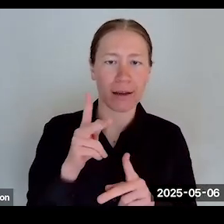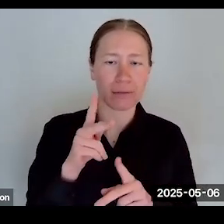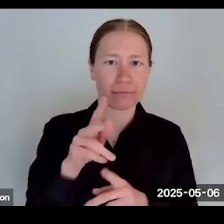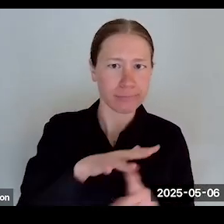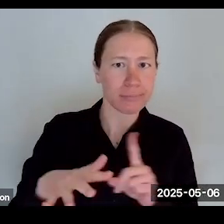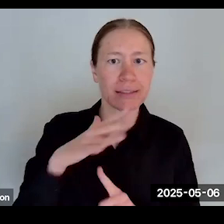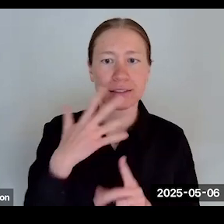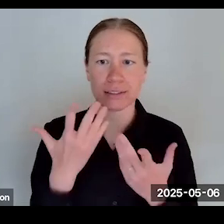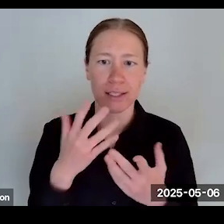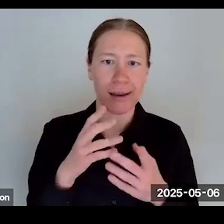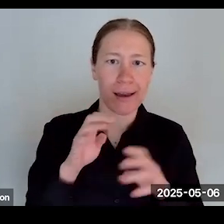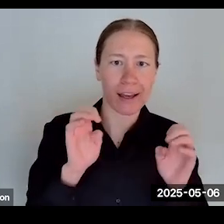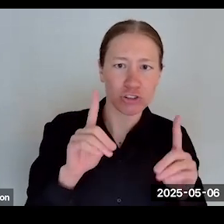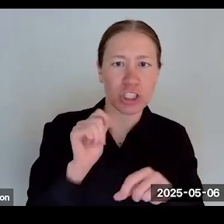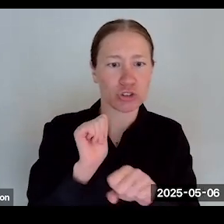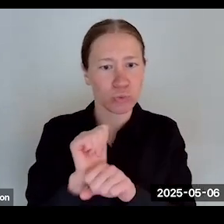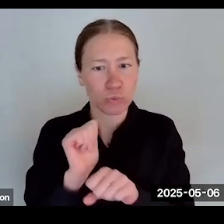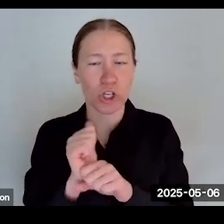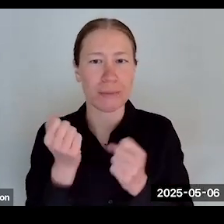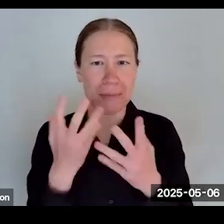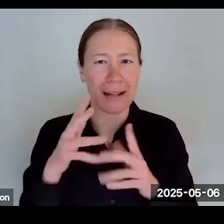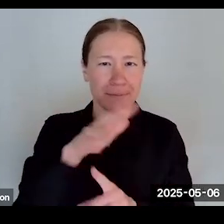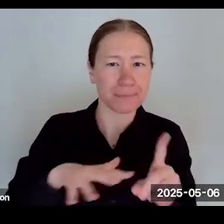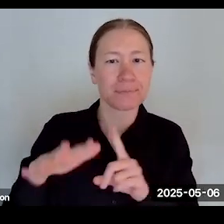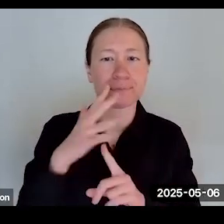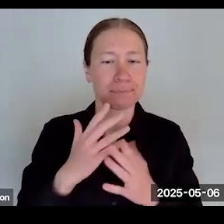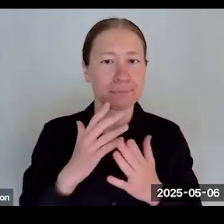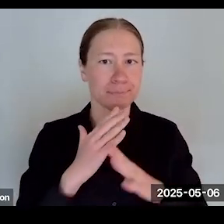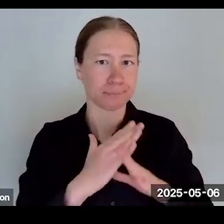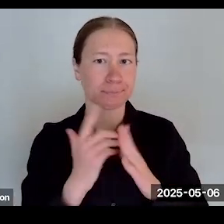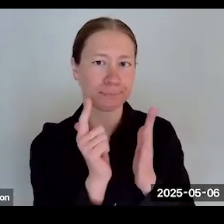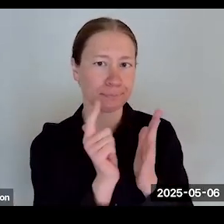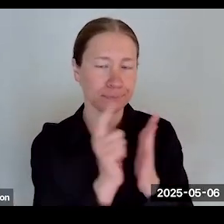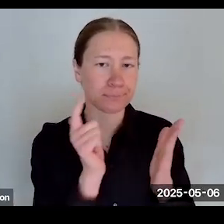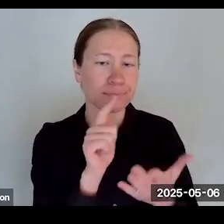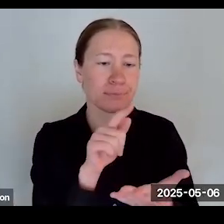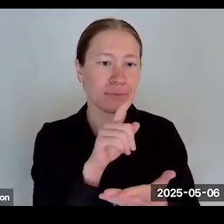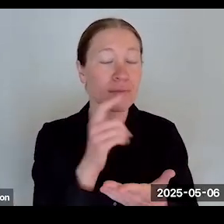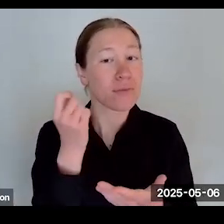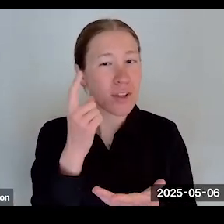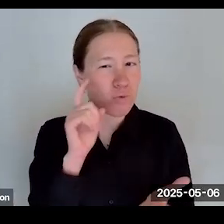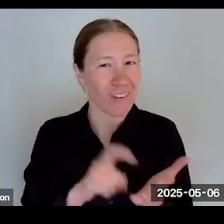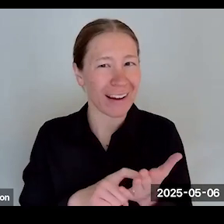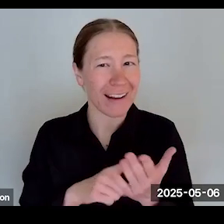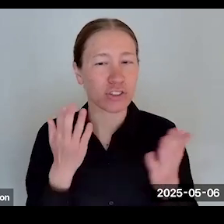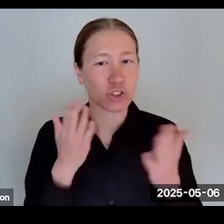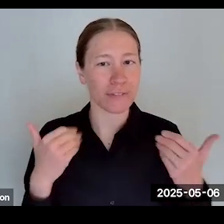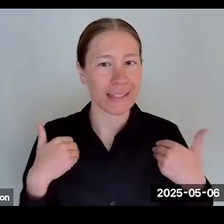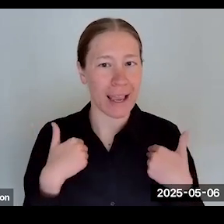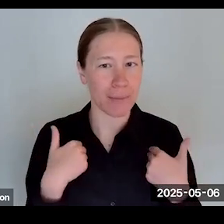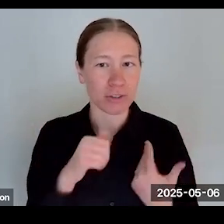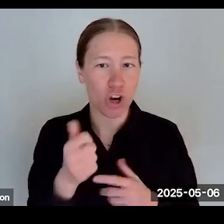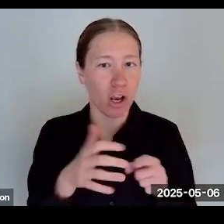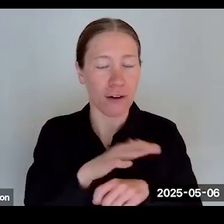public spaces. It's important to note that for the purposes of the ADA, service animals are not covered under employment or Title